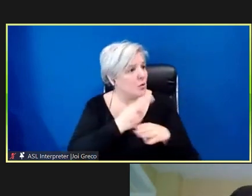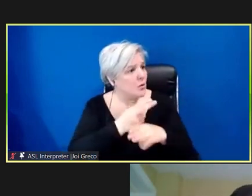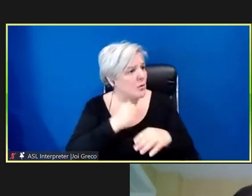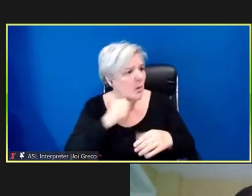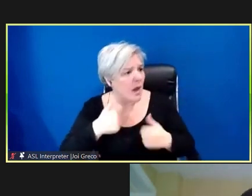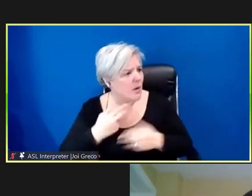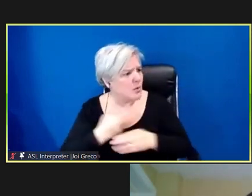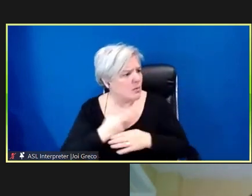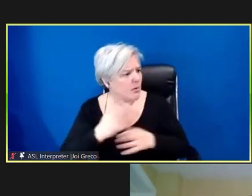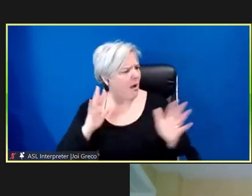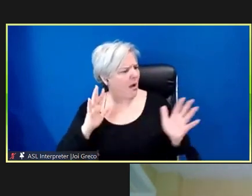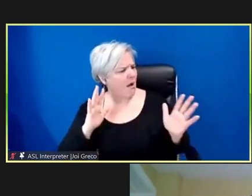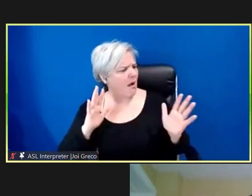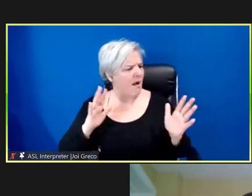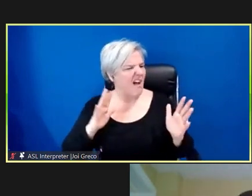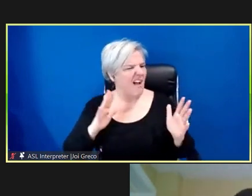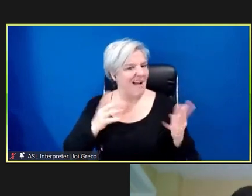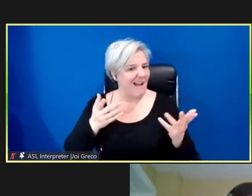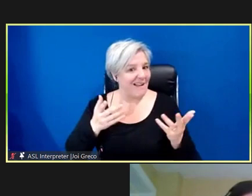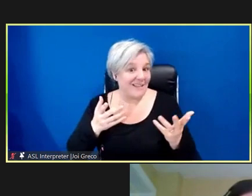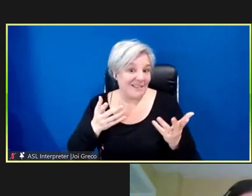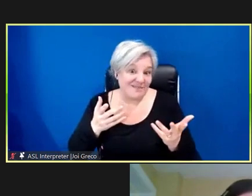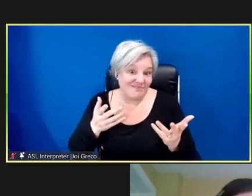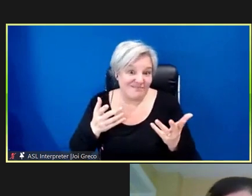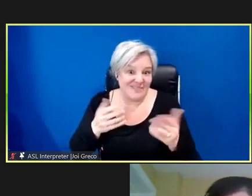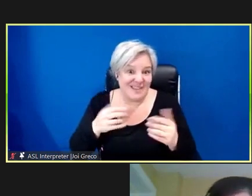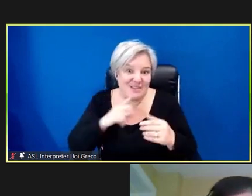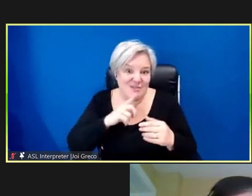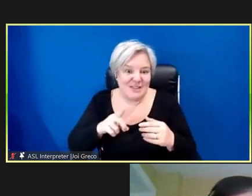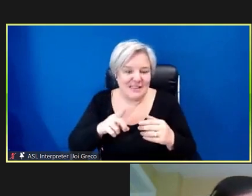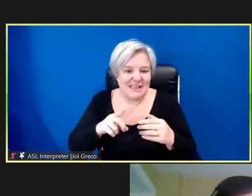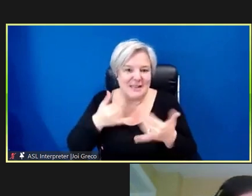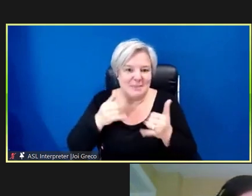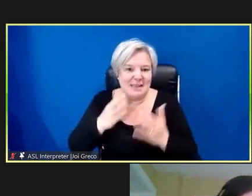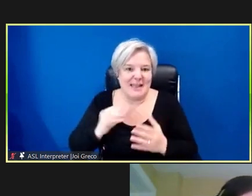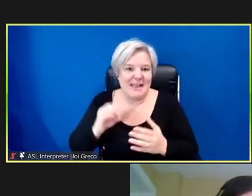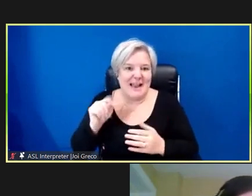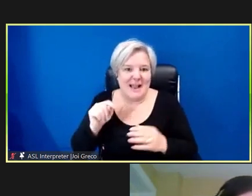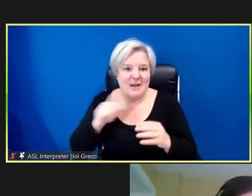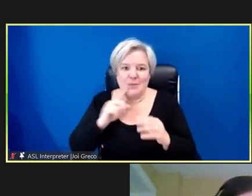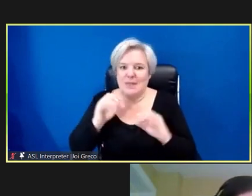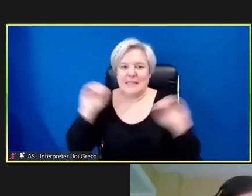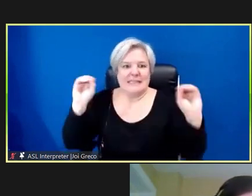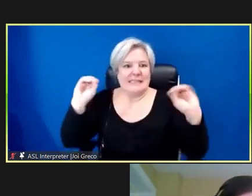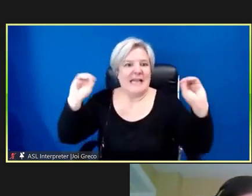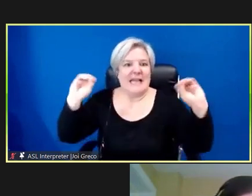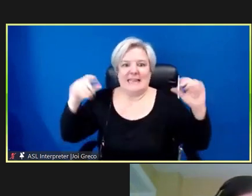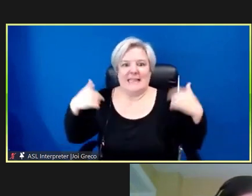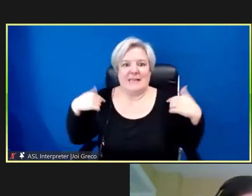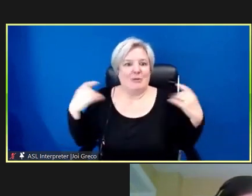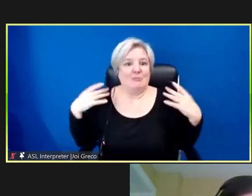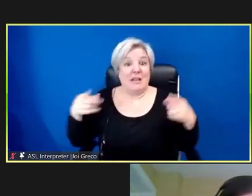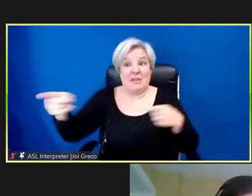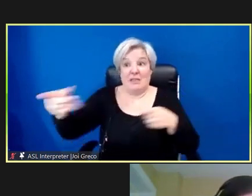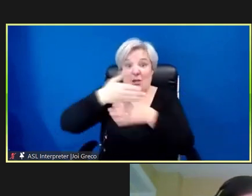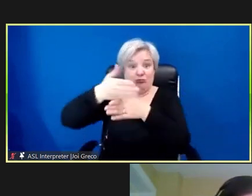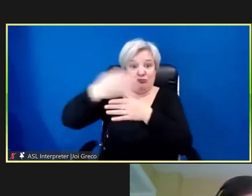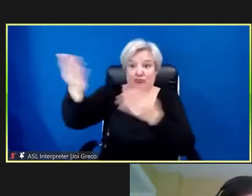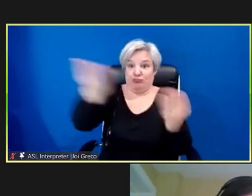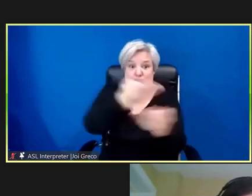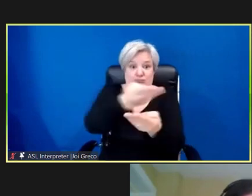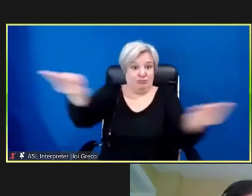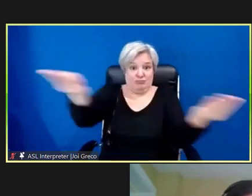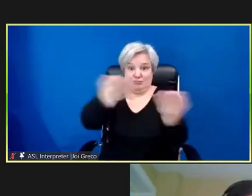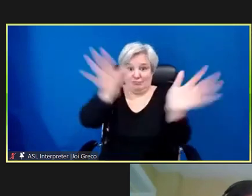not using, really played out without us doing a single thing. They talked to each other, they shared the